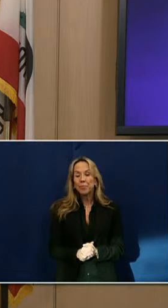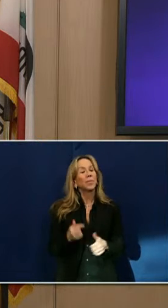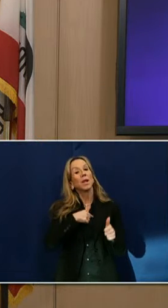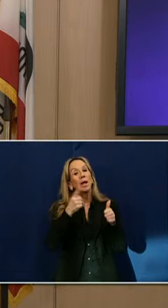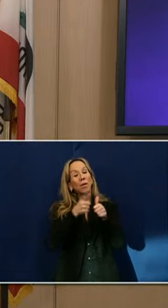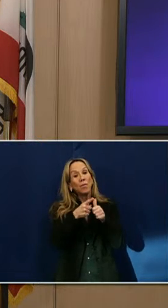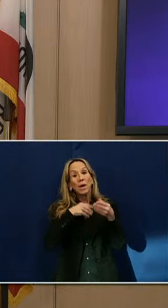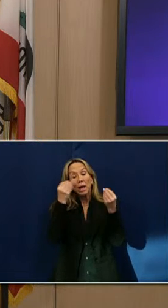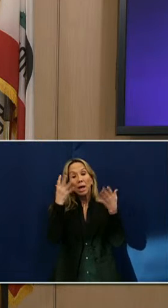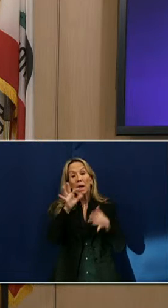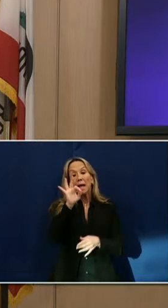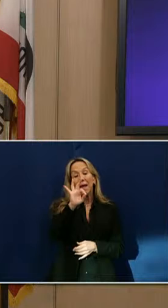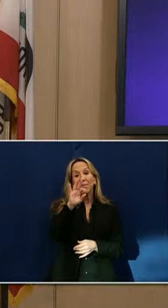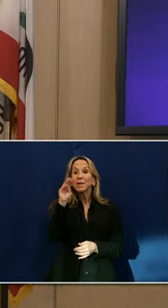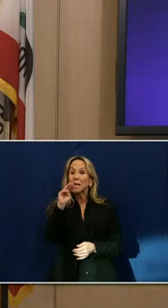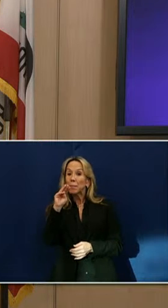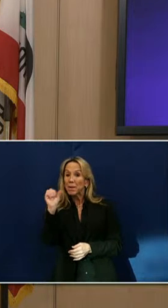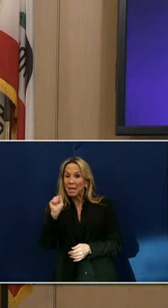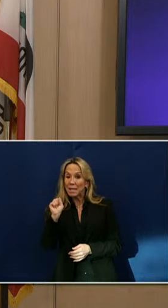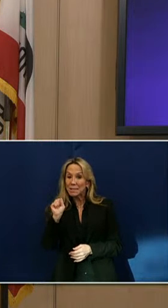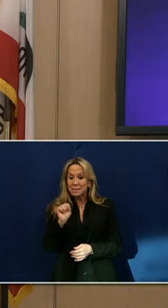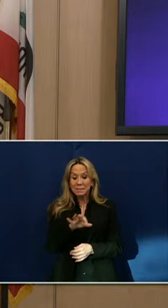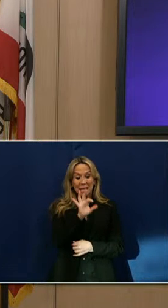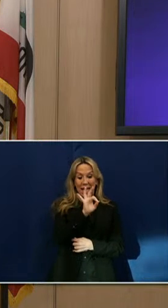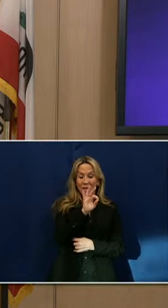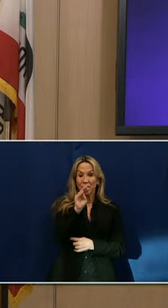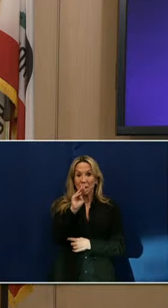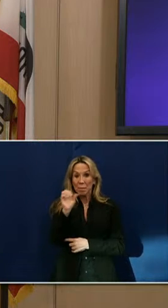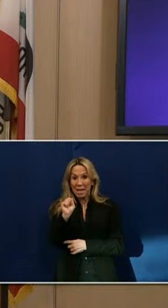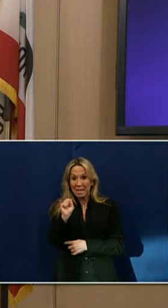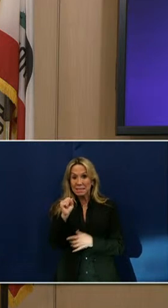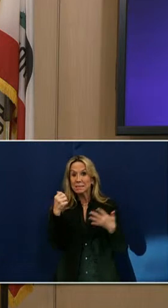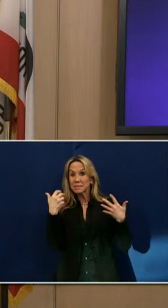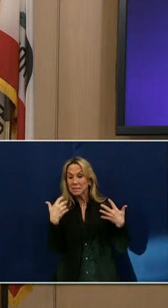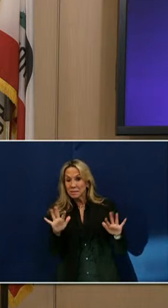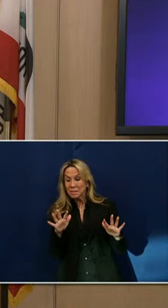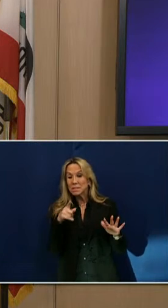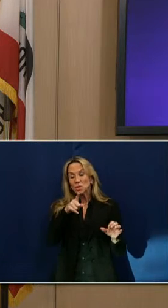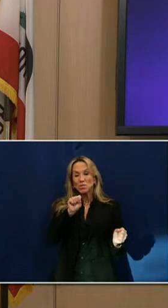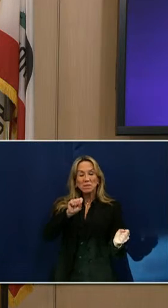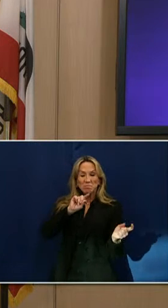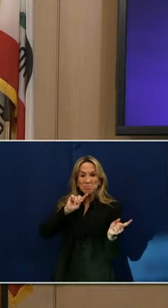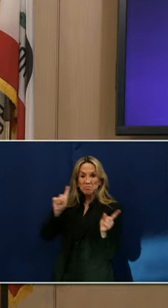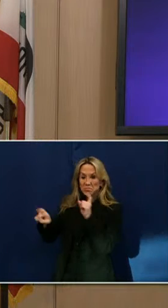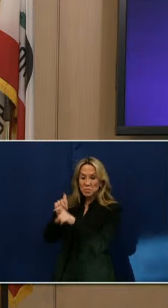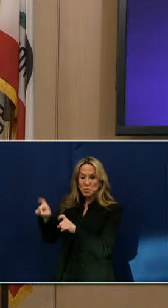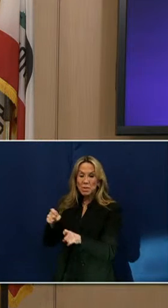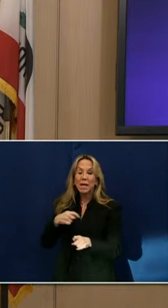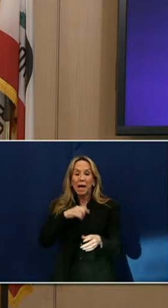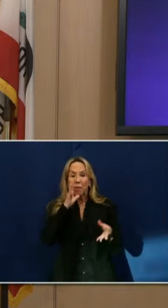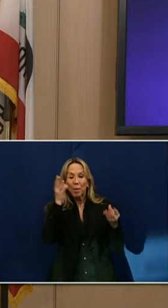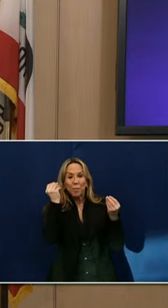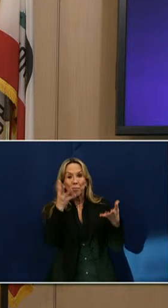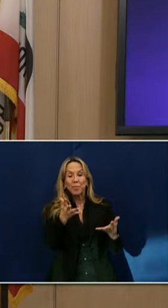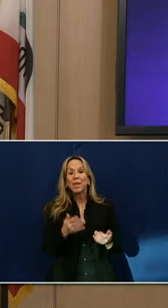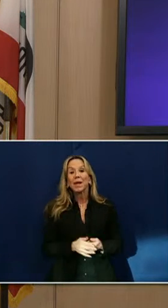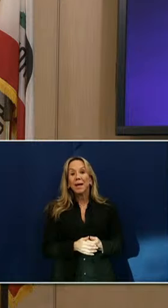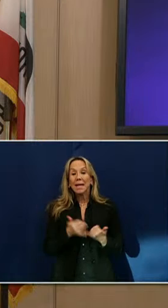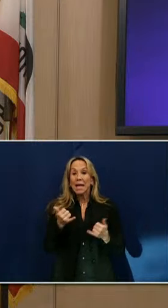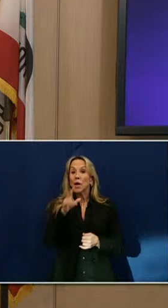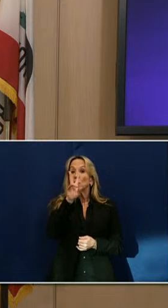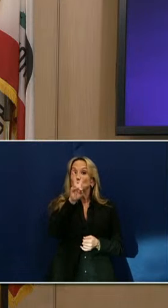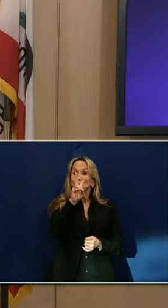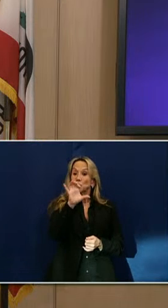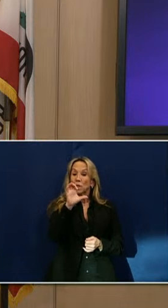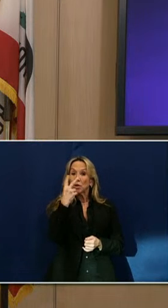quick update on the FMS and then hopefully answer any questions that you might have. Rest assured that the 202 beds that were